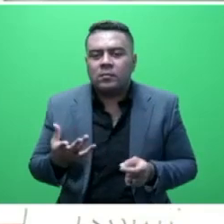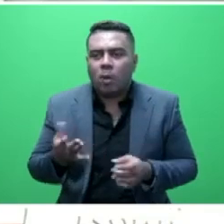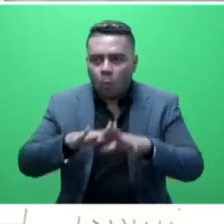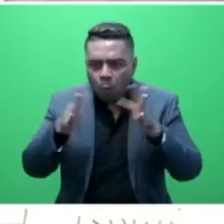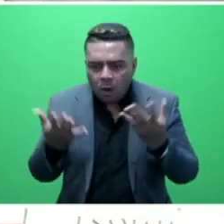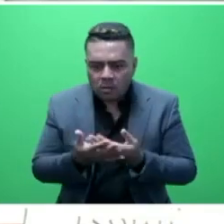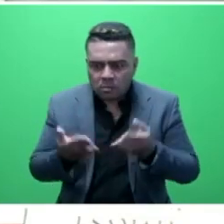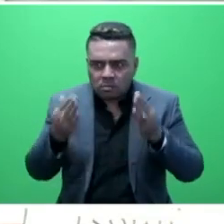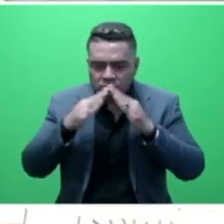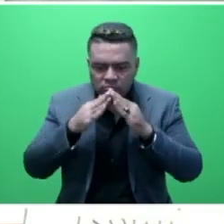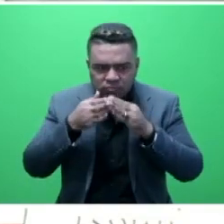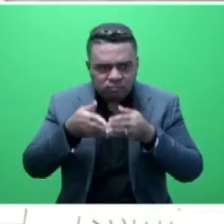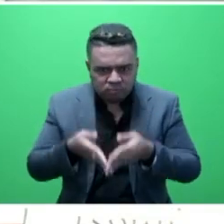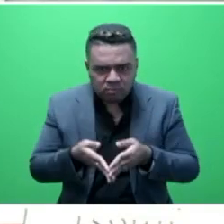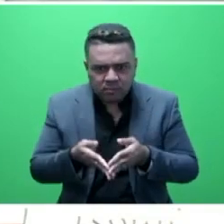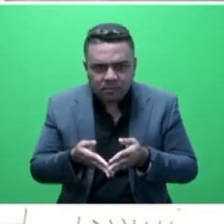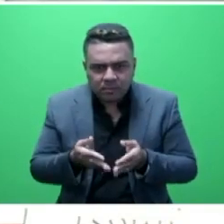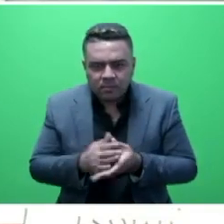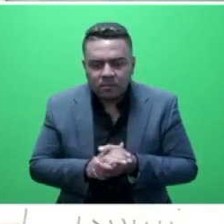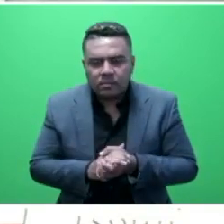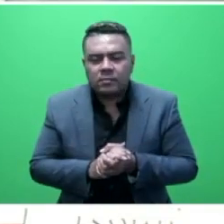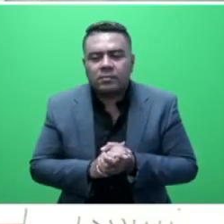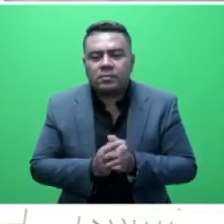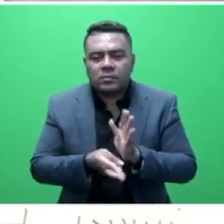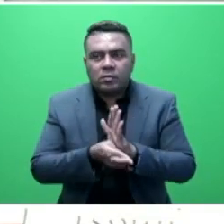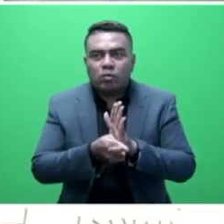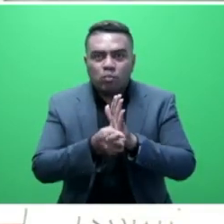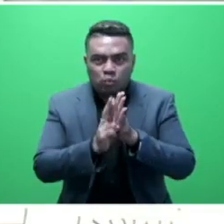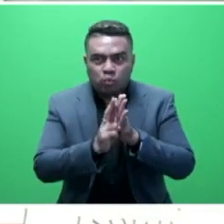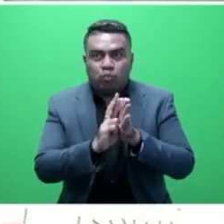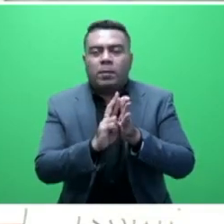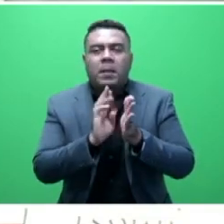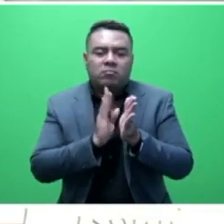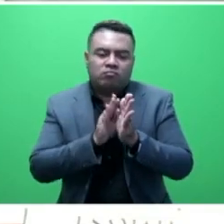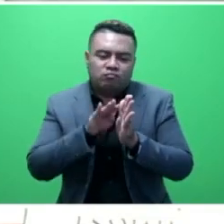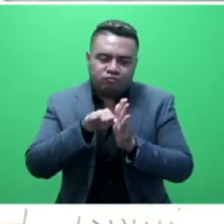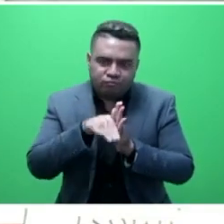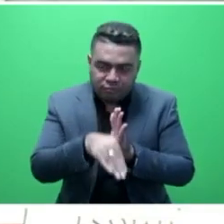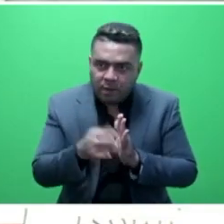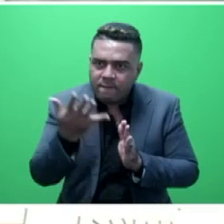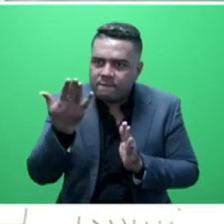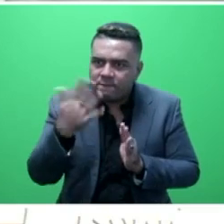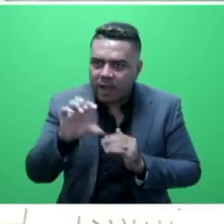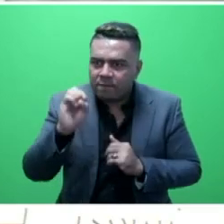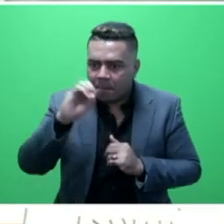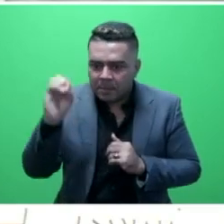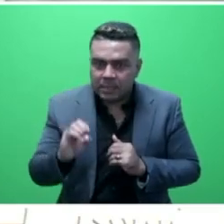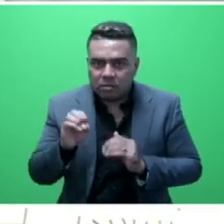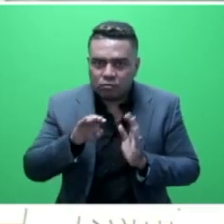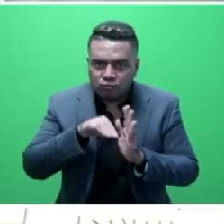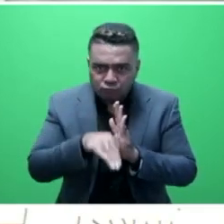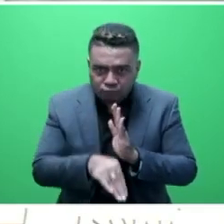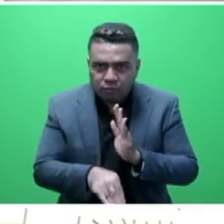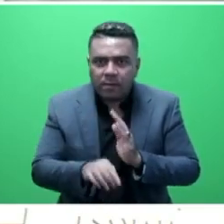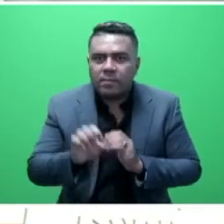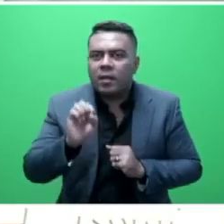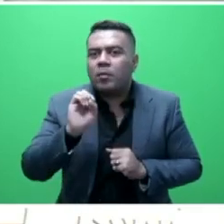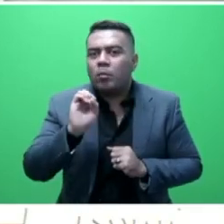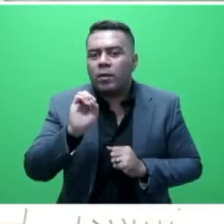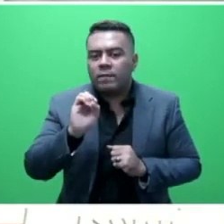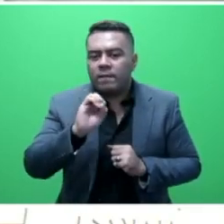growth projections have been revised down further to a 5% contraction, the sharpest fall in 100